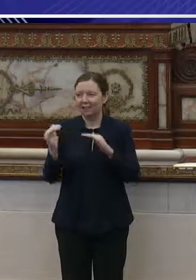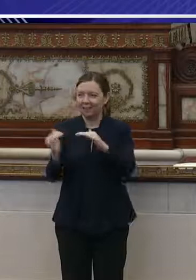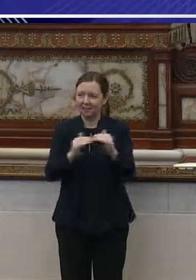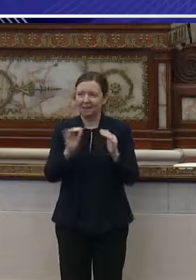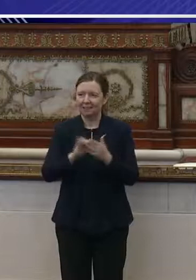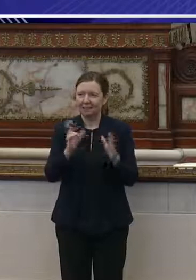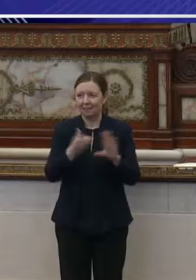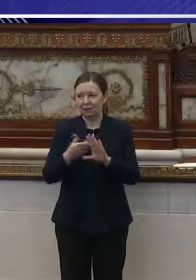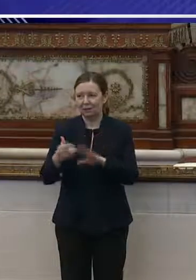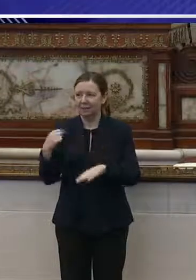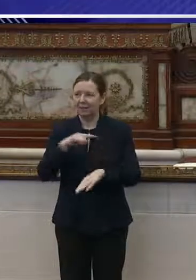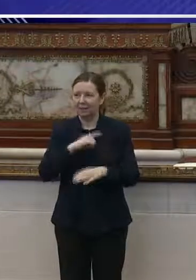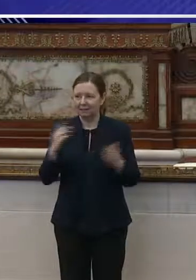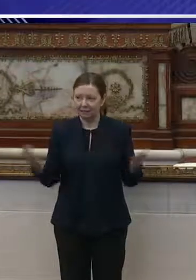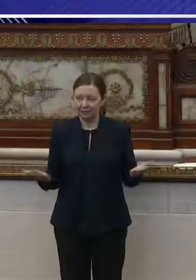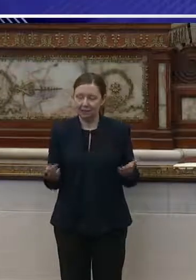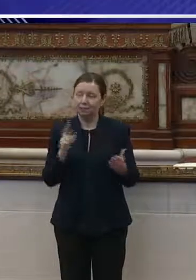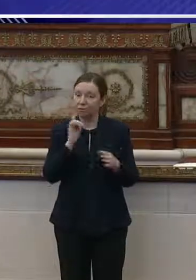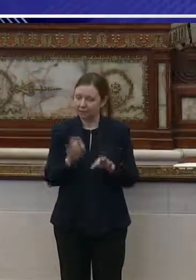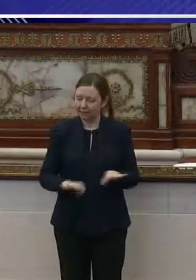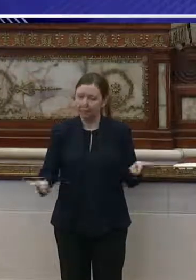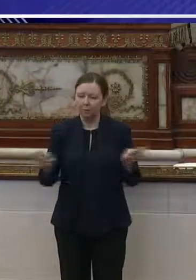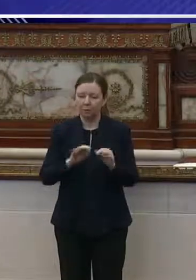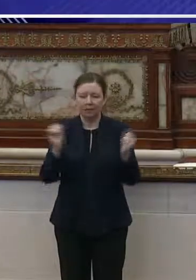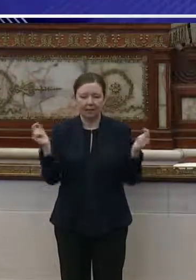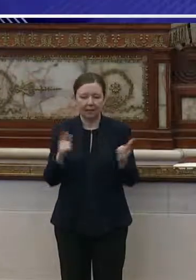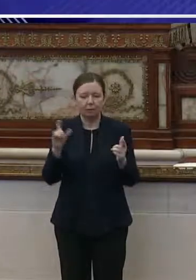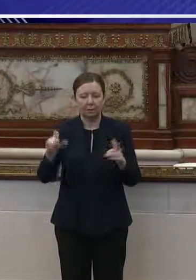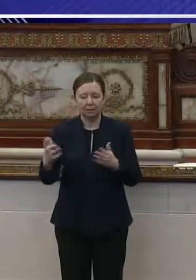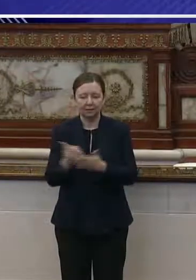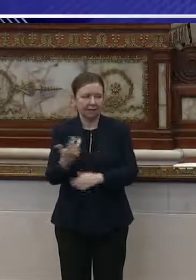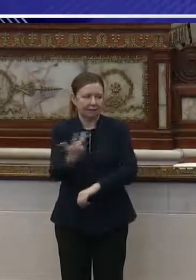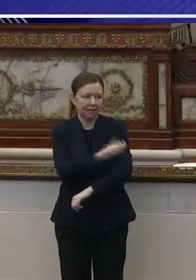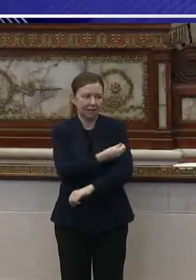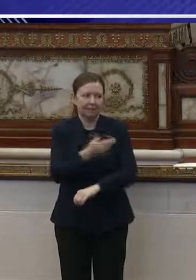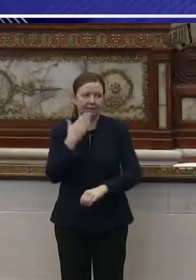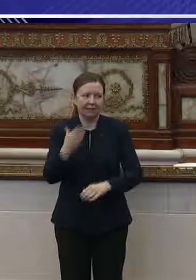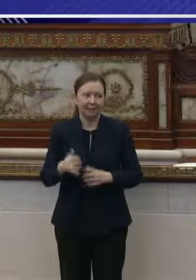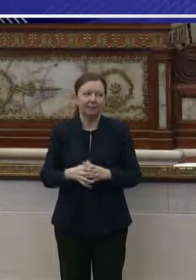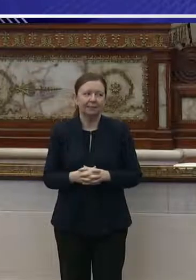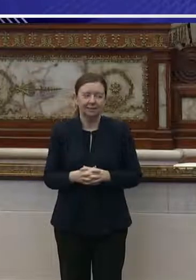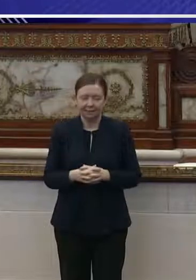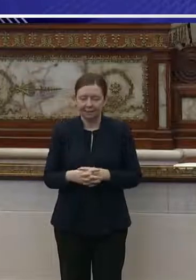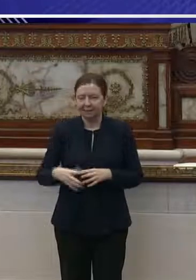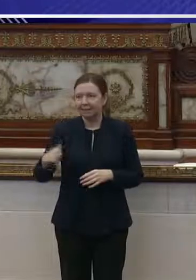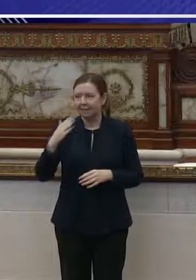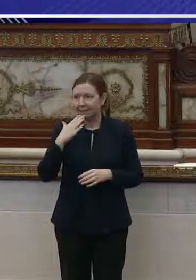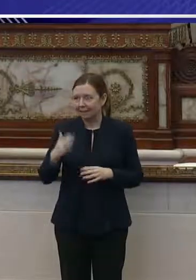that are joining us to hear. This is important. Everybody must get vaccinated. Thank you. Thank you.